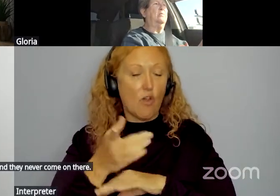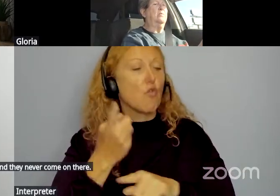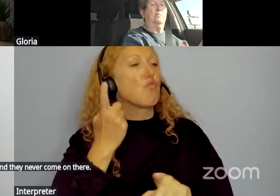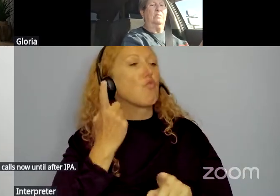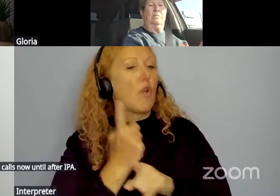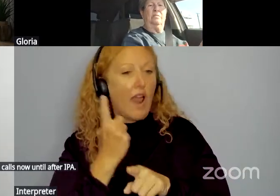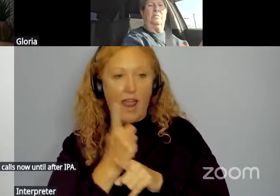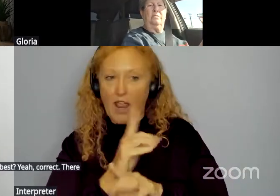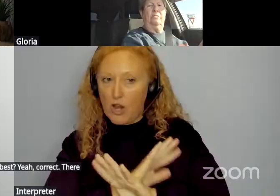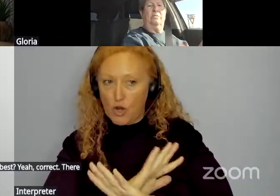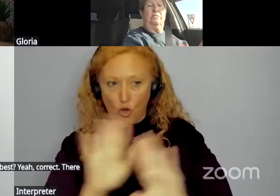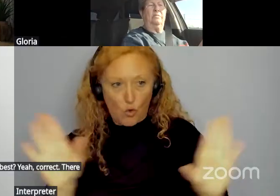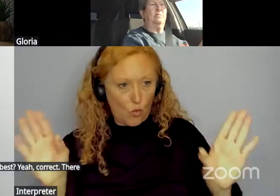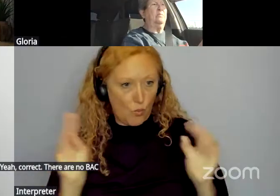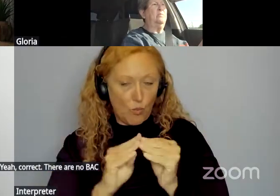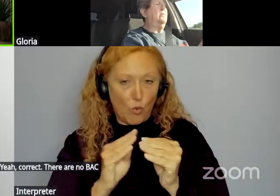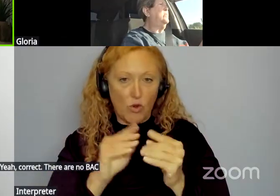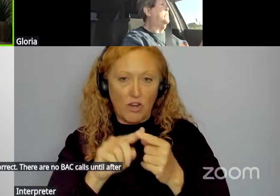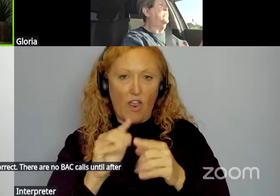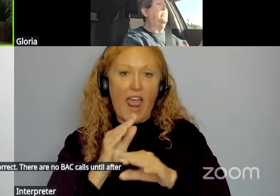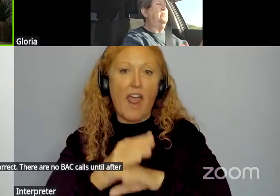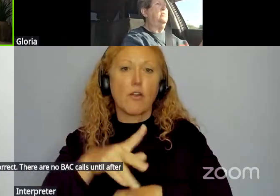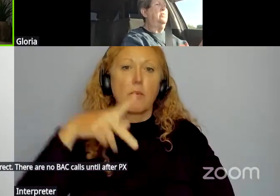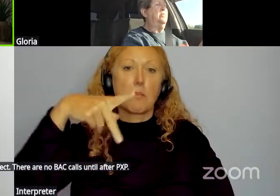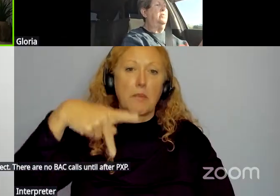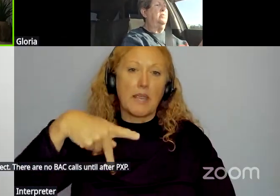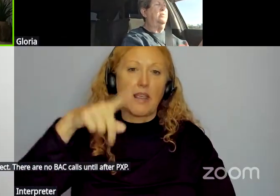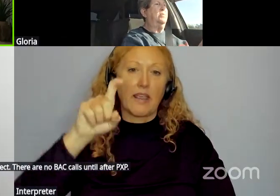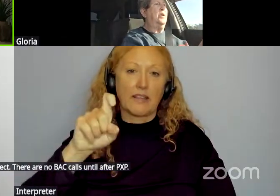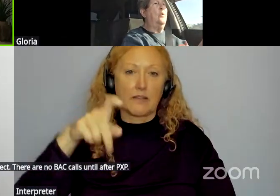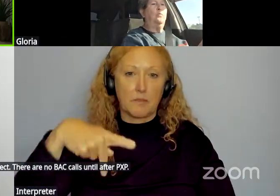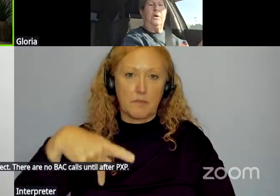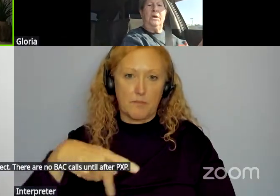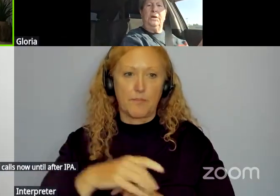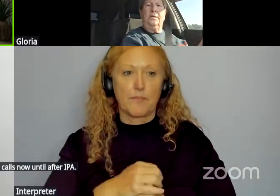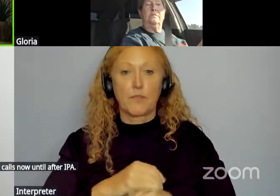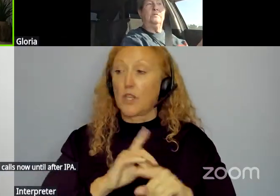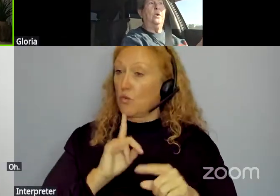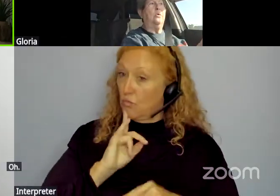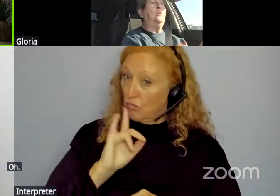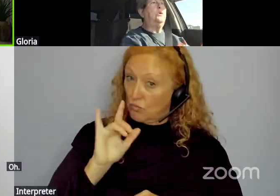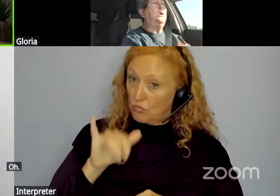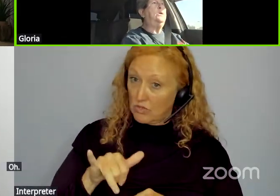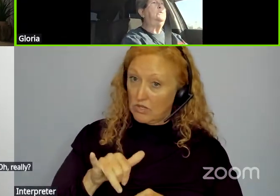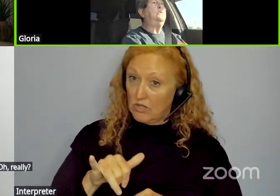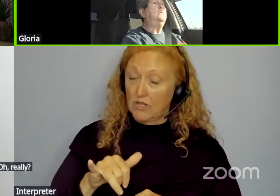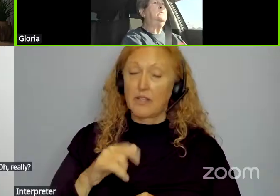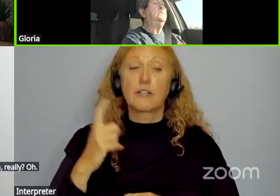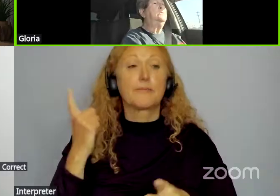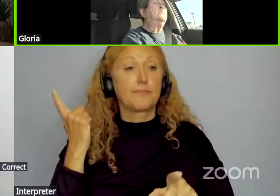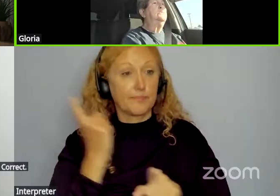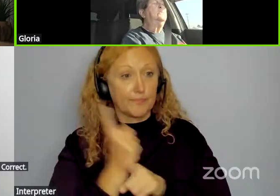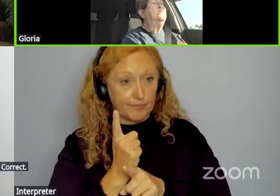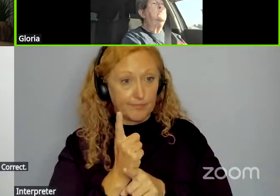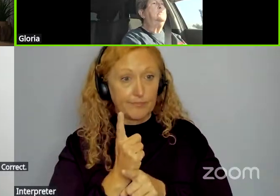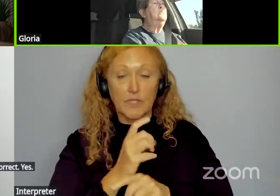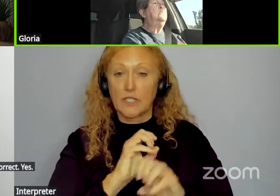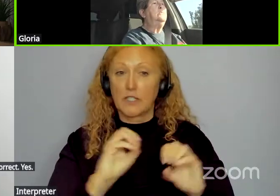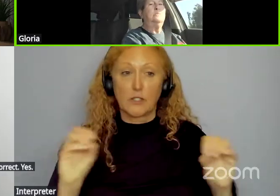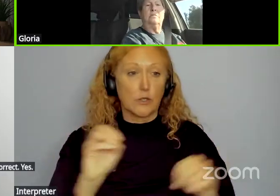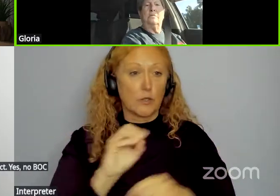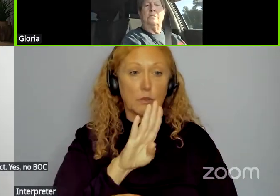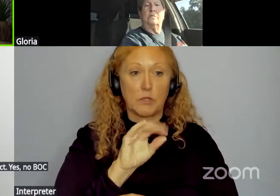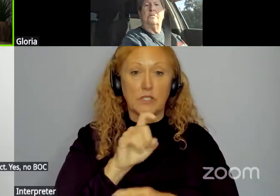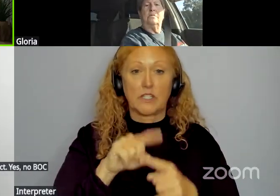There are no Correct. BOC calls until after PXP. Oh, really? Oh, Correct. okay. Yes, no BOC calls till